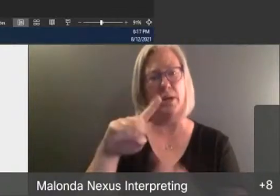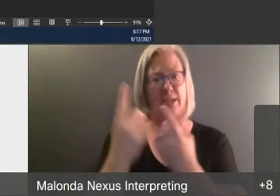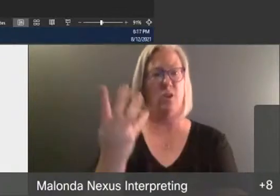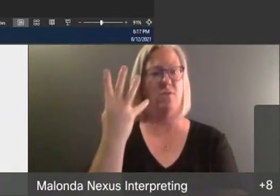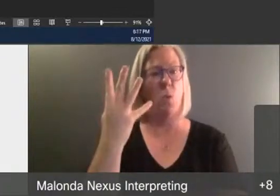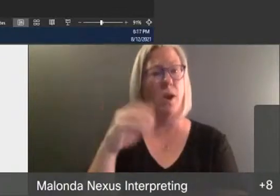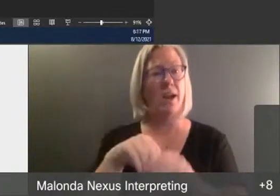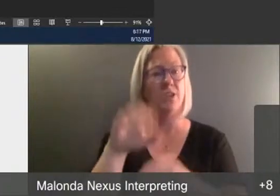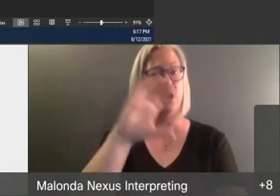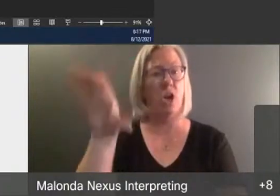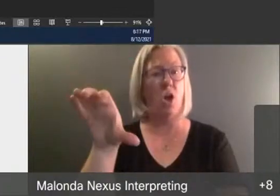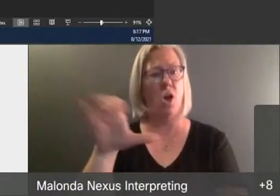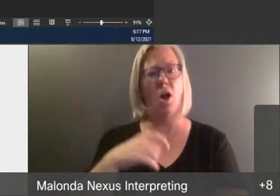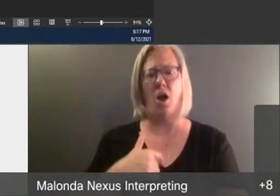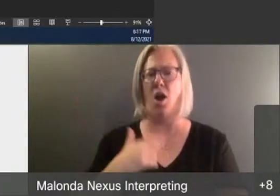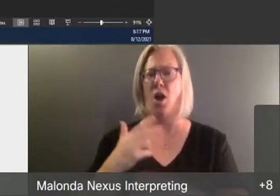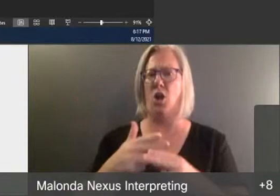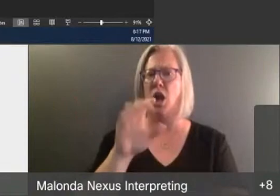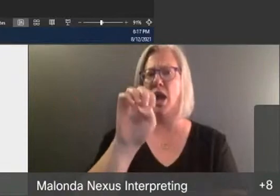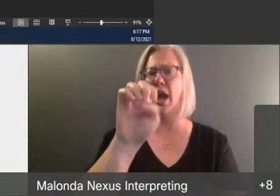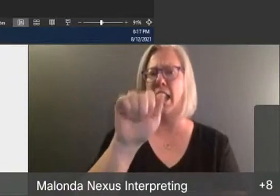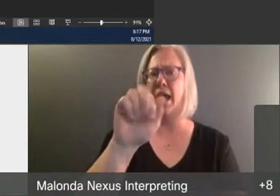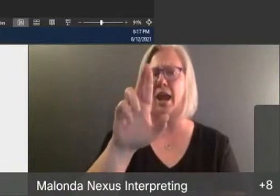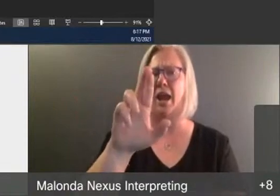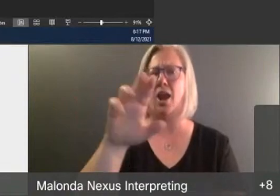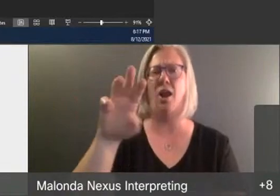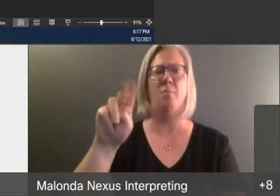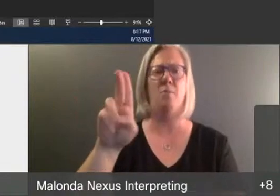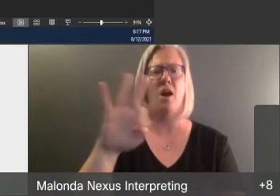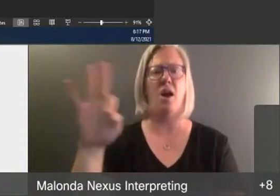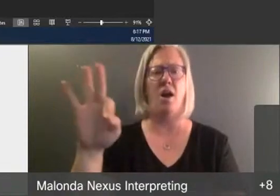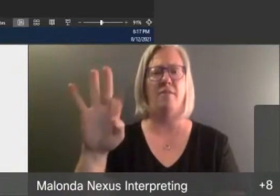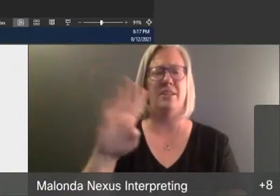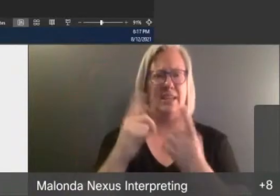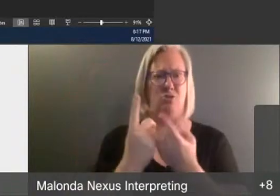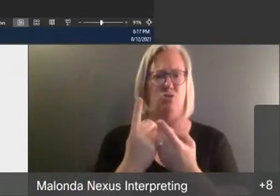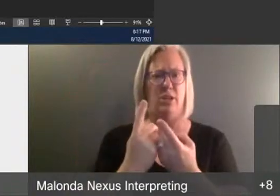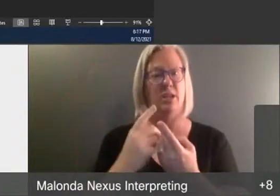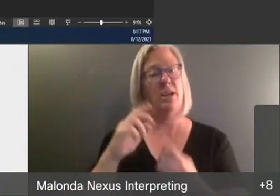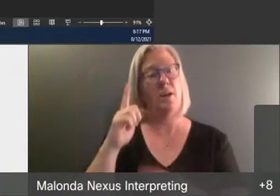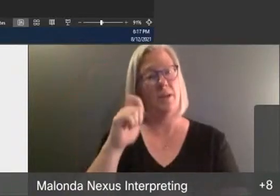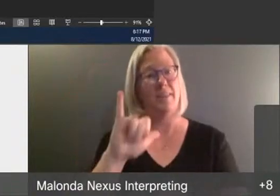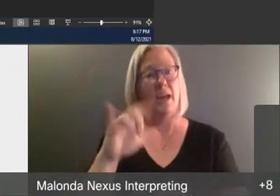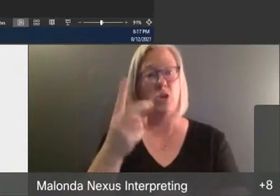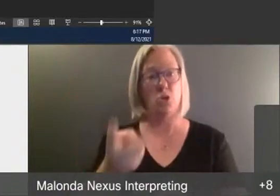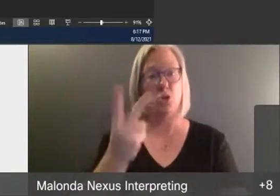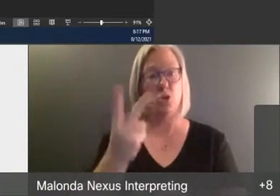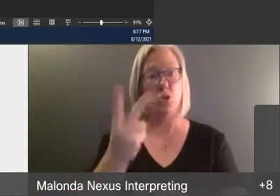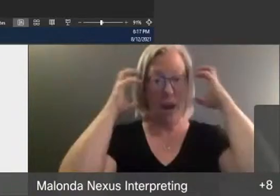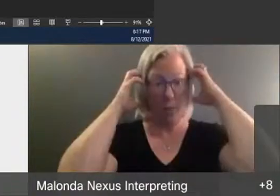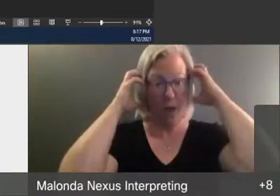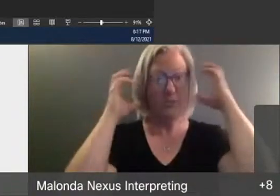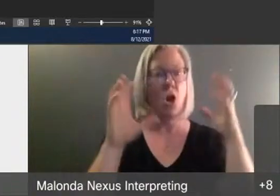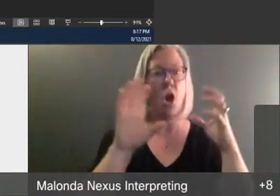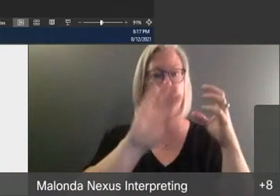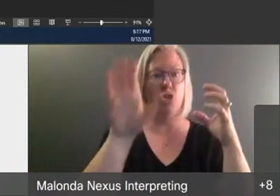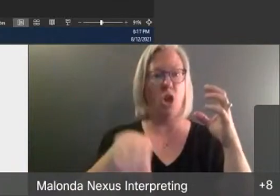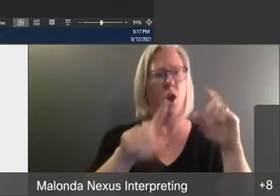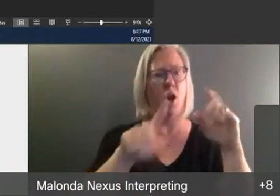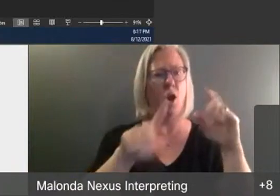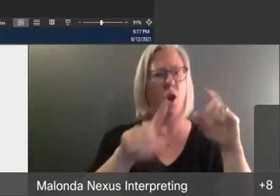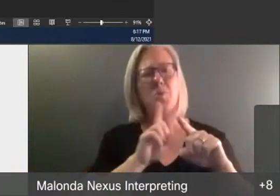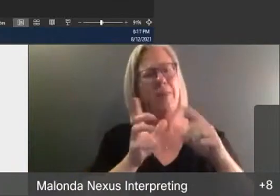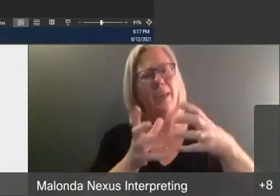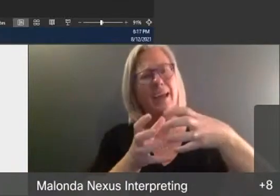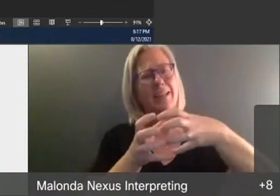I call it the earmuff district, okay? Because the two earmuffs are Chicago, but it's split right down the middle.